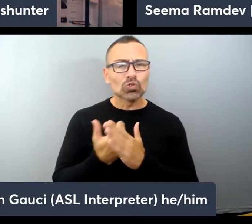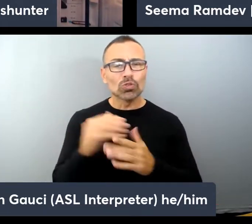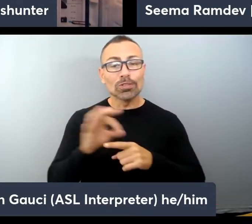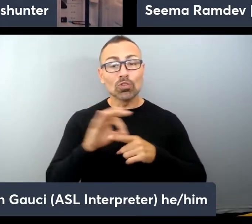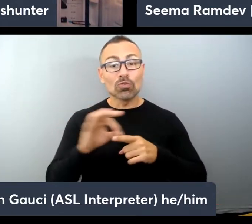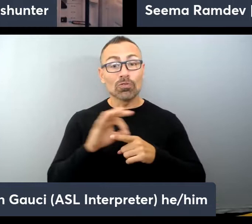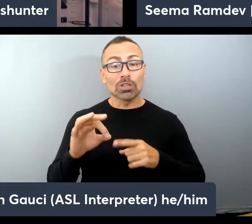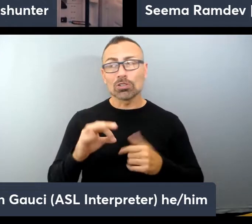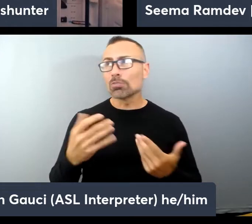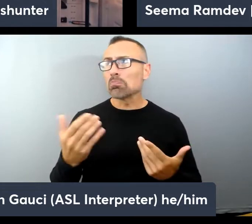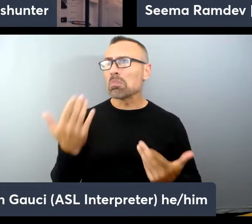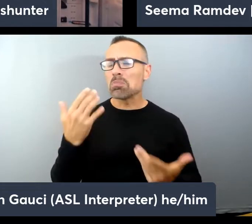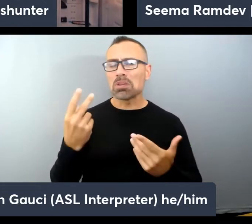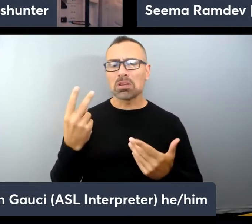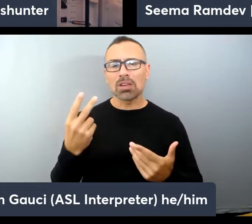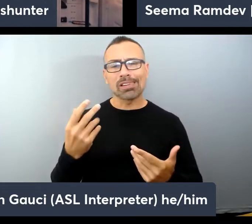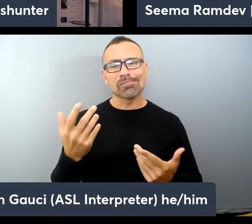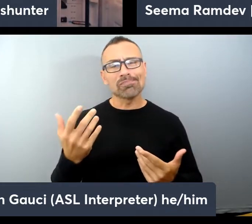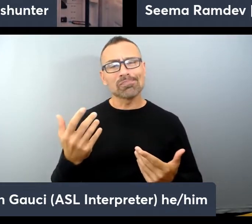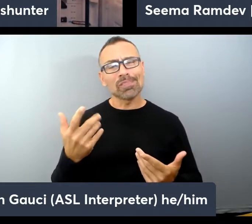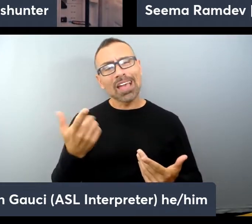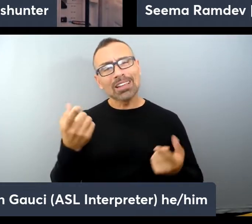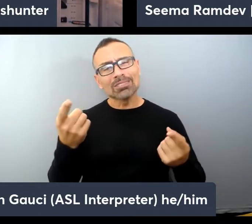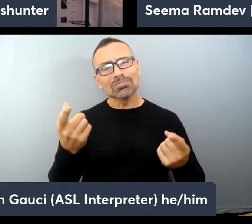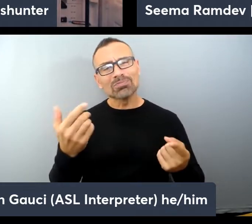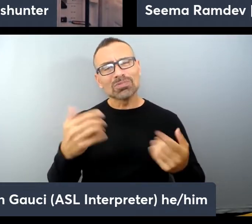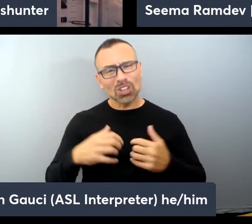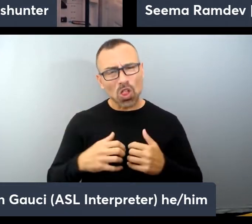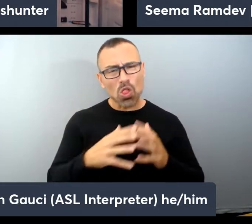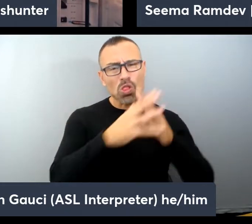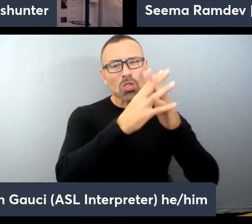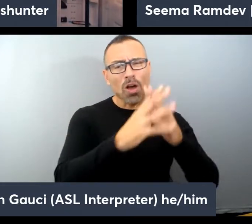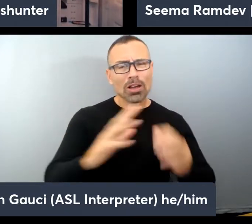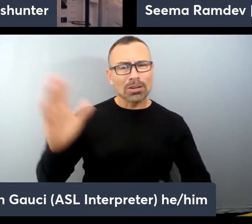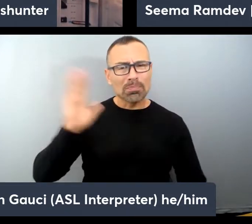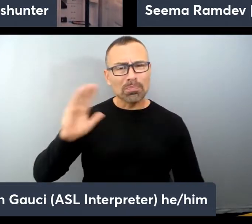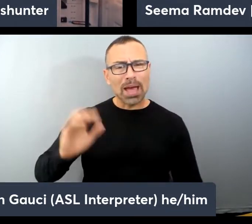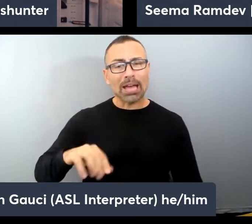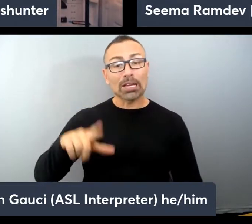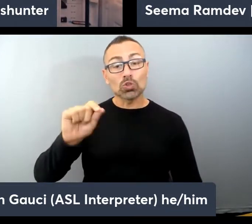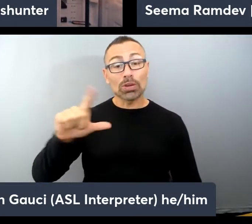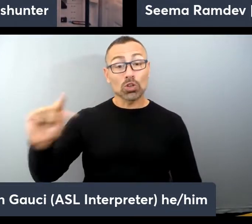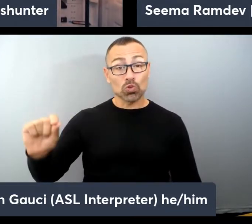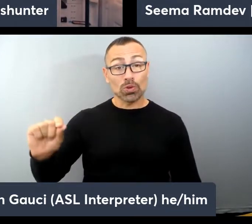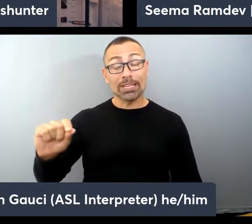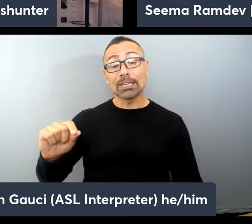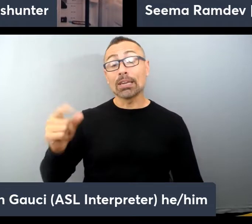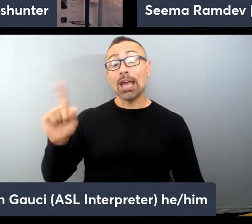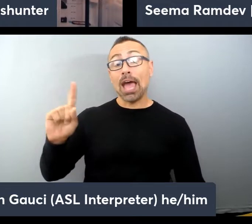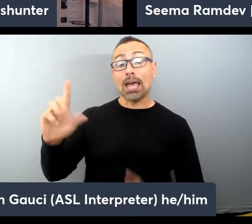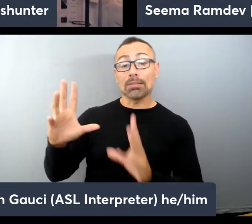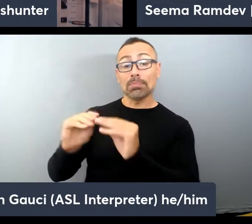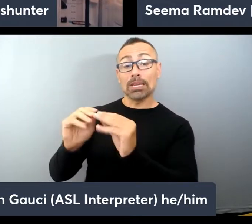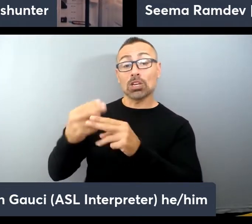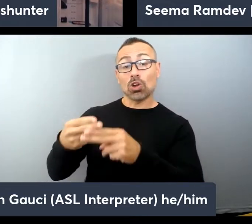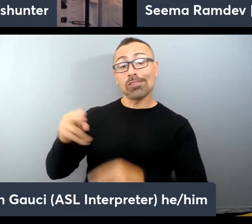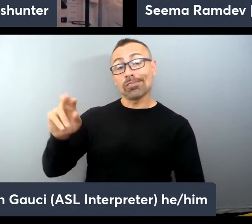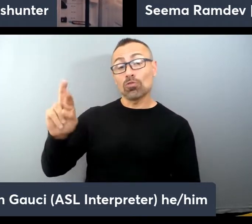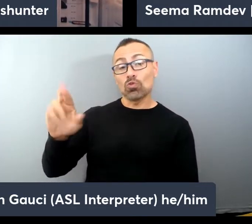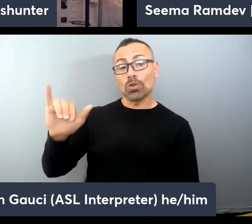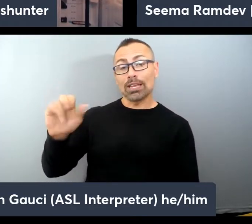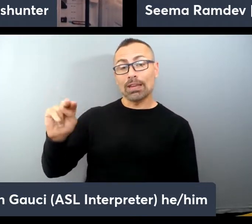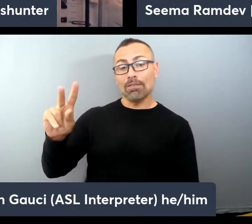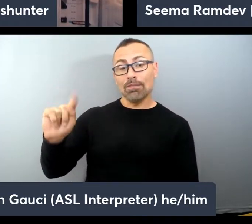first launched at reInvent 2020, and that made it a lot easier for customers to discover, manage, and even monitor their machine